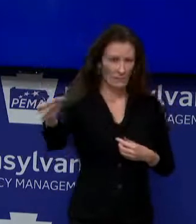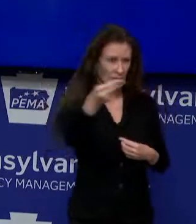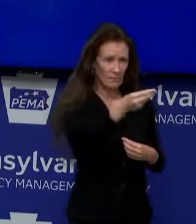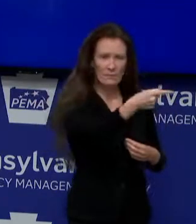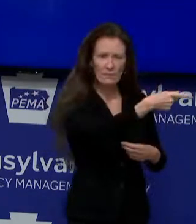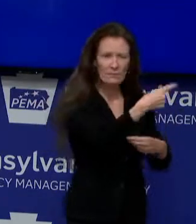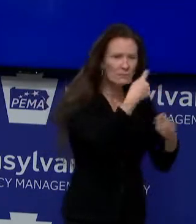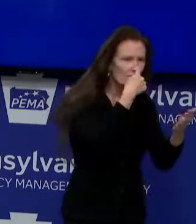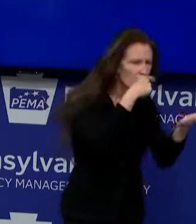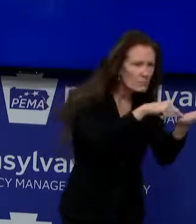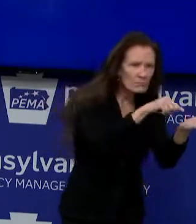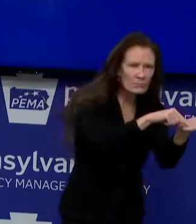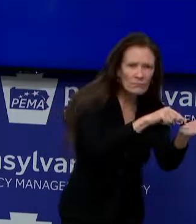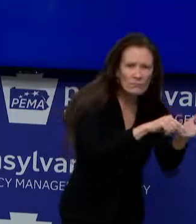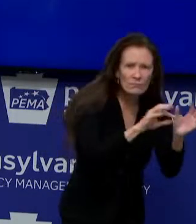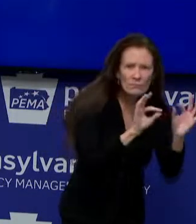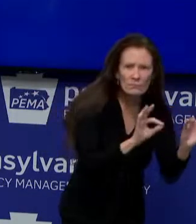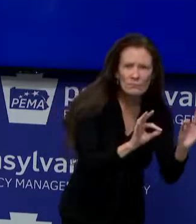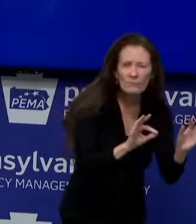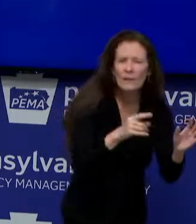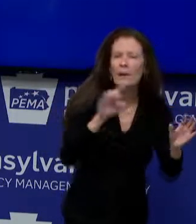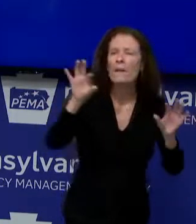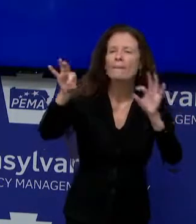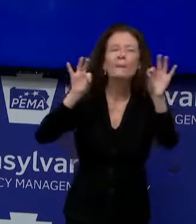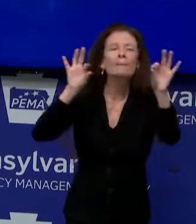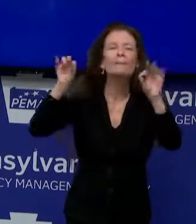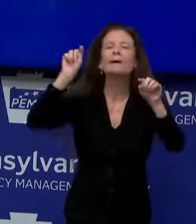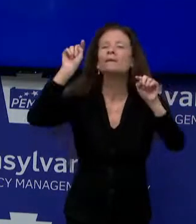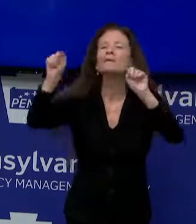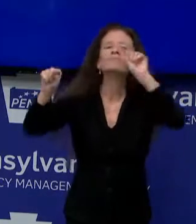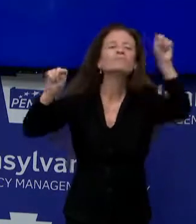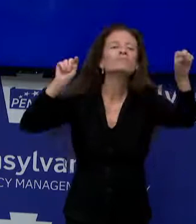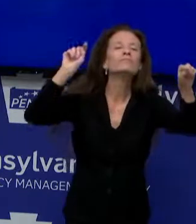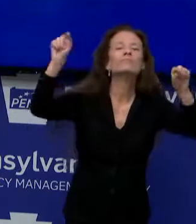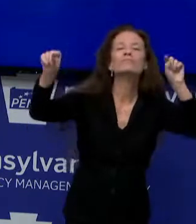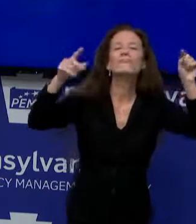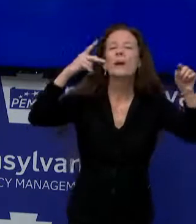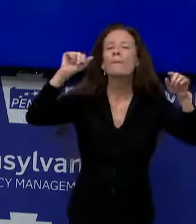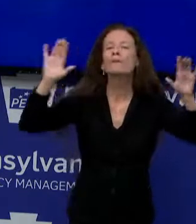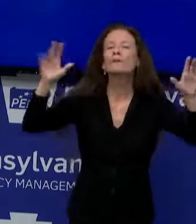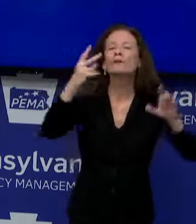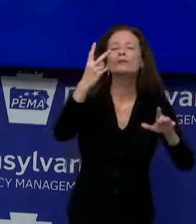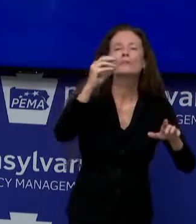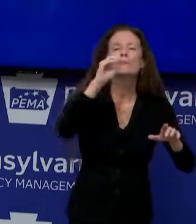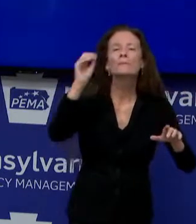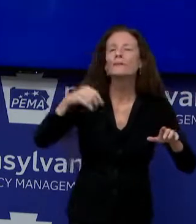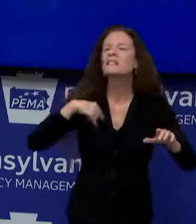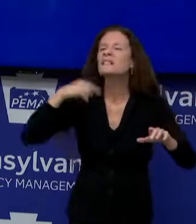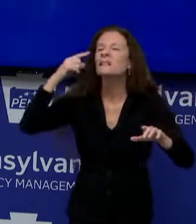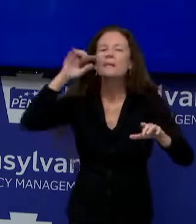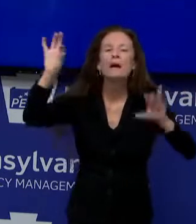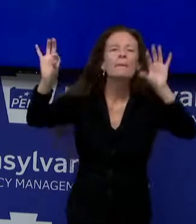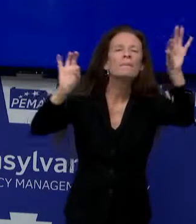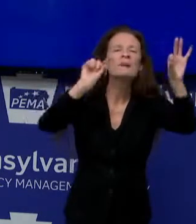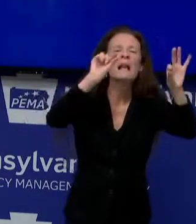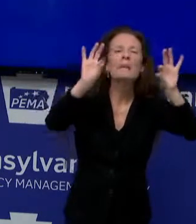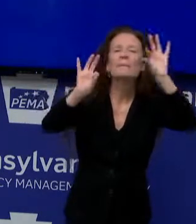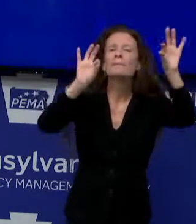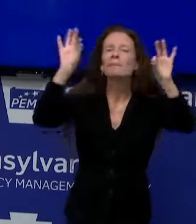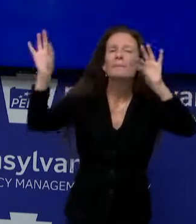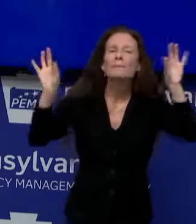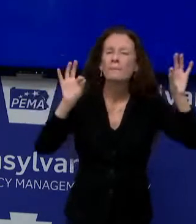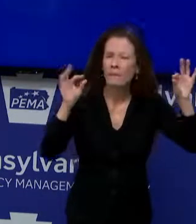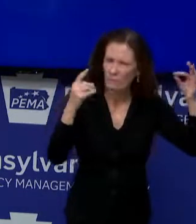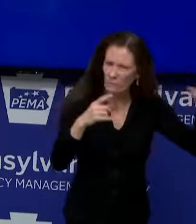least 2% or 2,000 of their ballots. Additionally, Pennsylvania was one of the first states in the nation